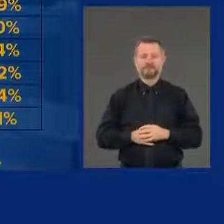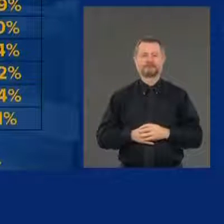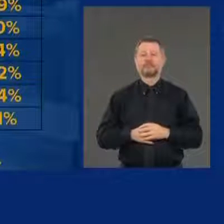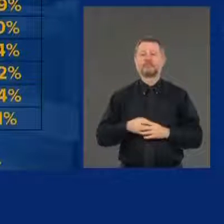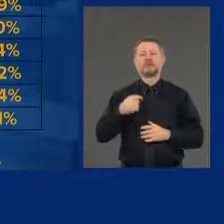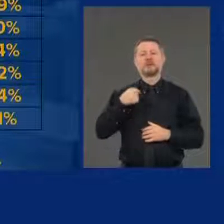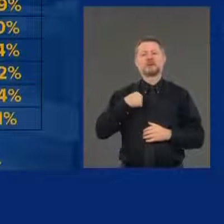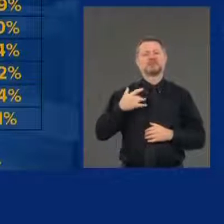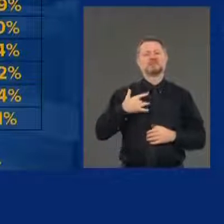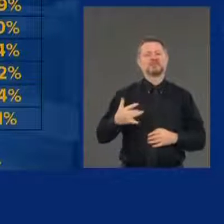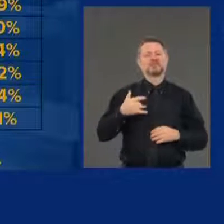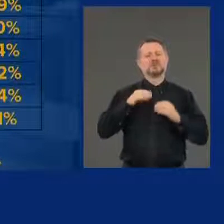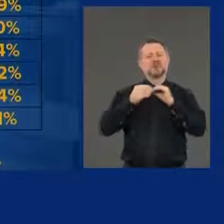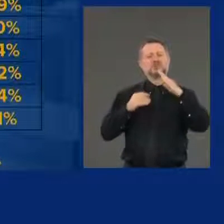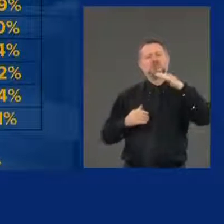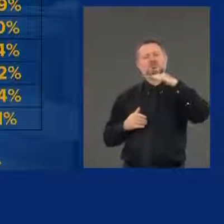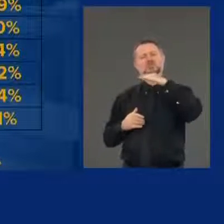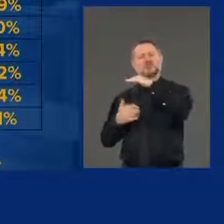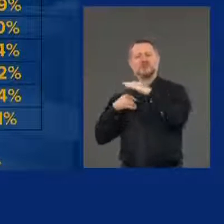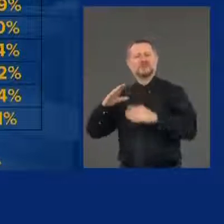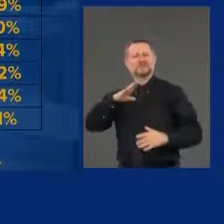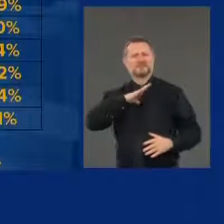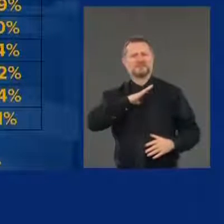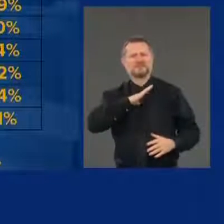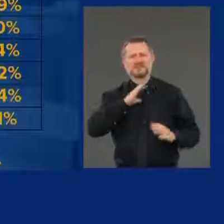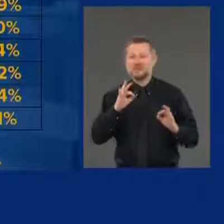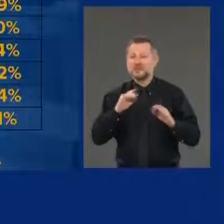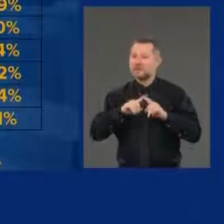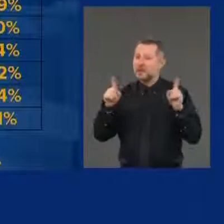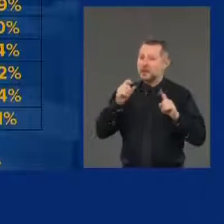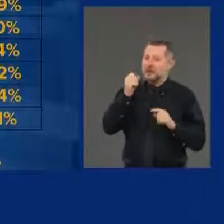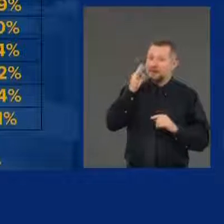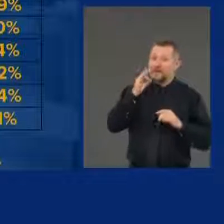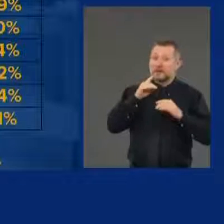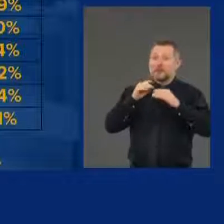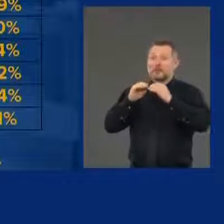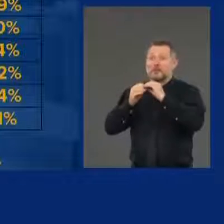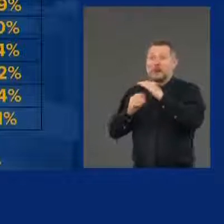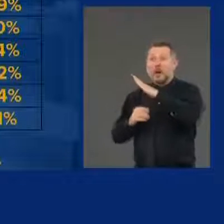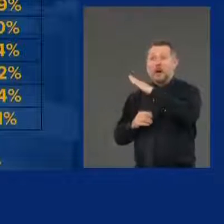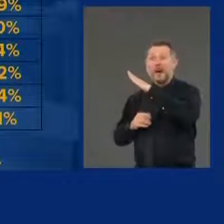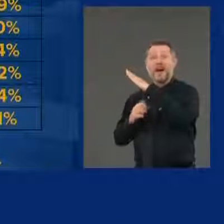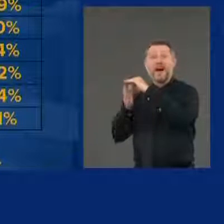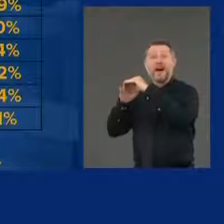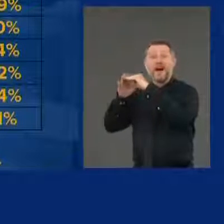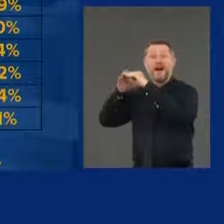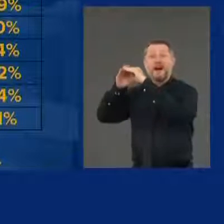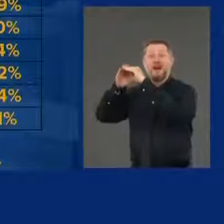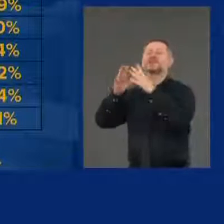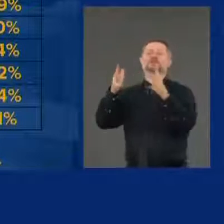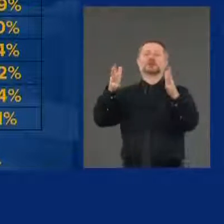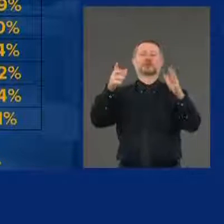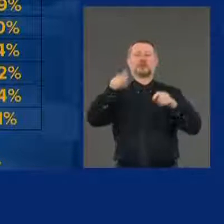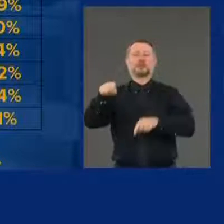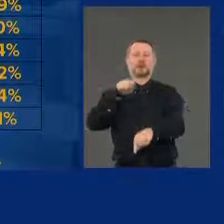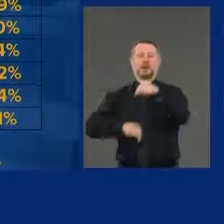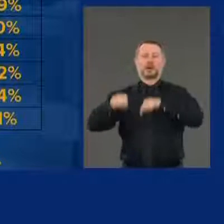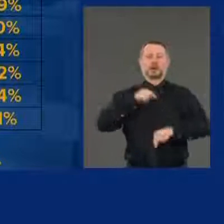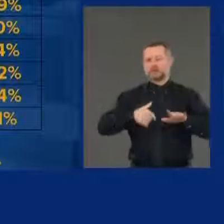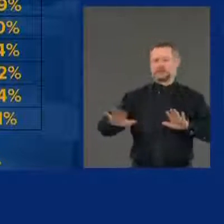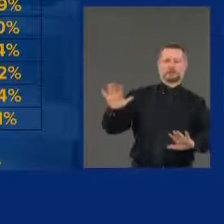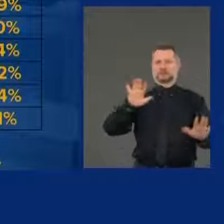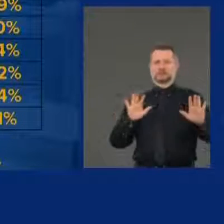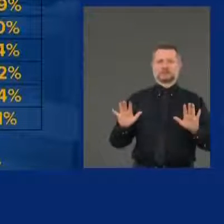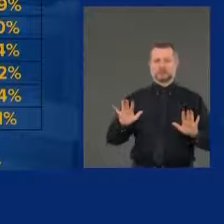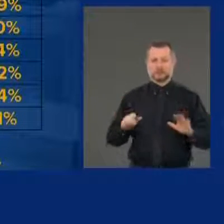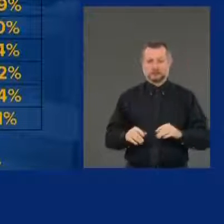down, but if you see tick up, tick up, tick up, tick up, then start to worry. You watch the individual